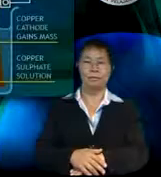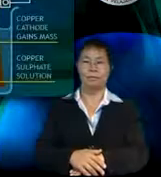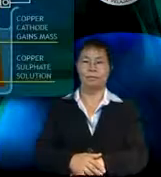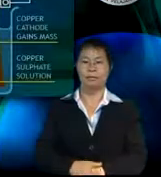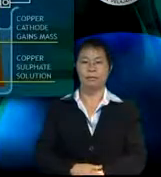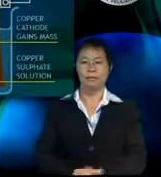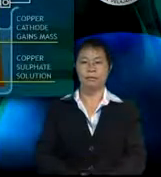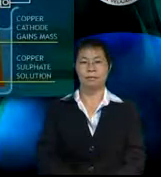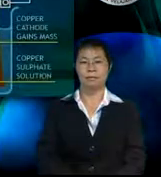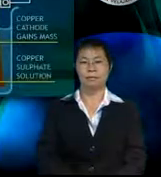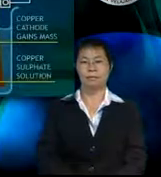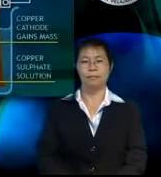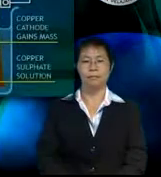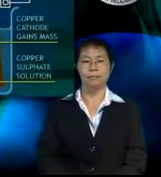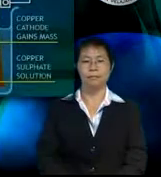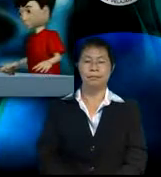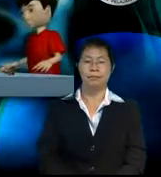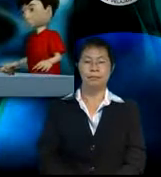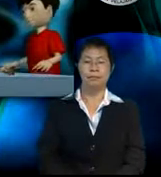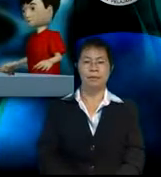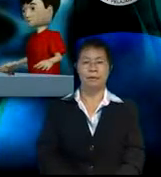negative mark as the cathode.